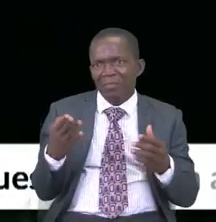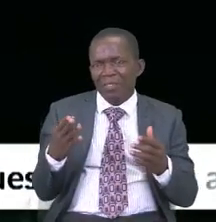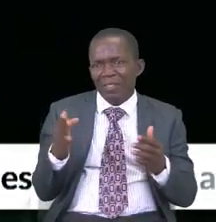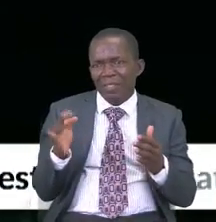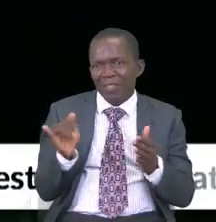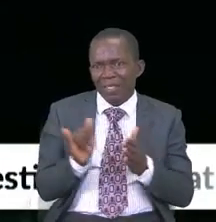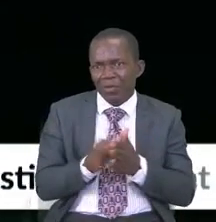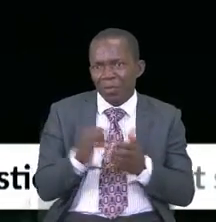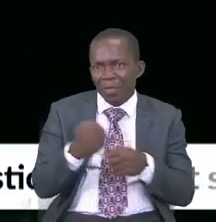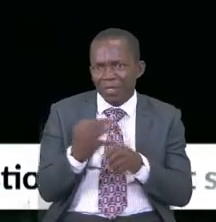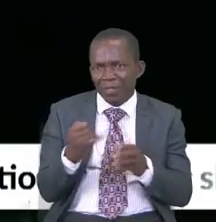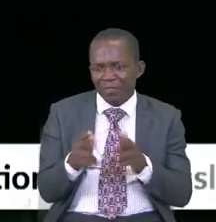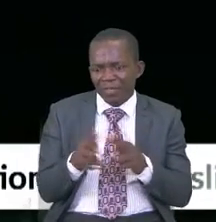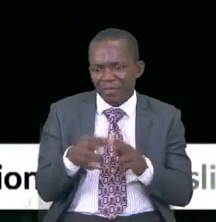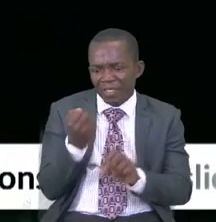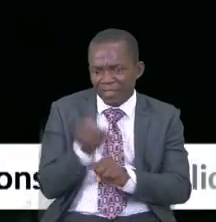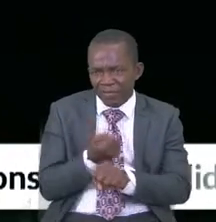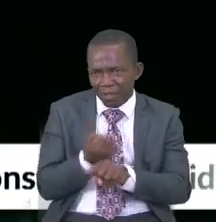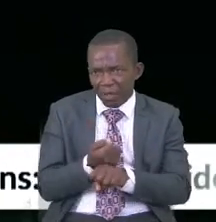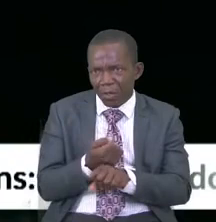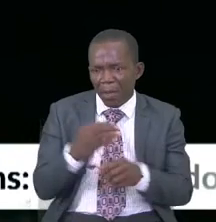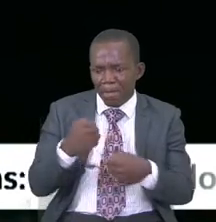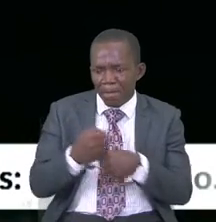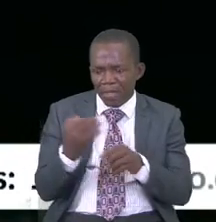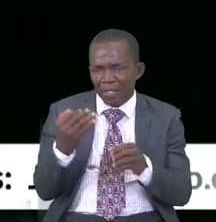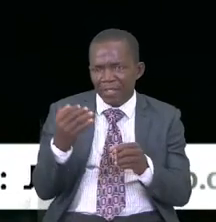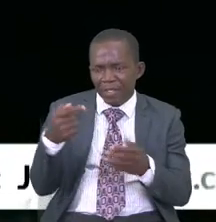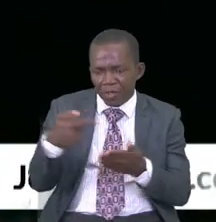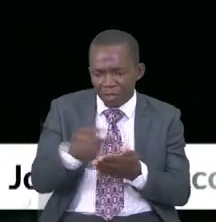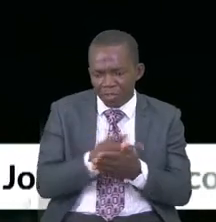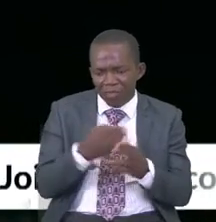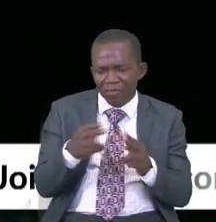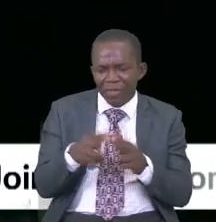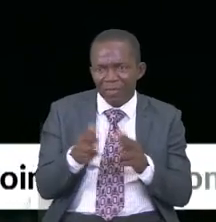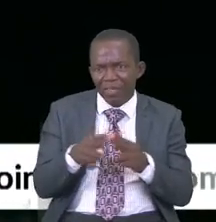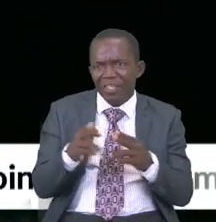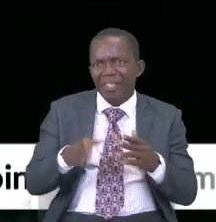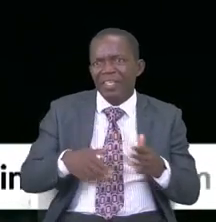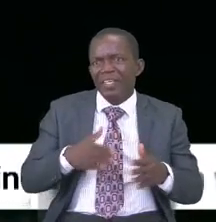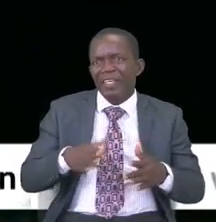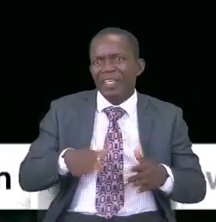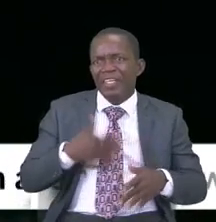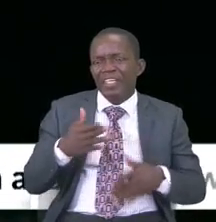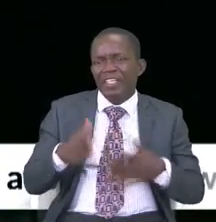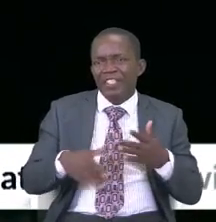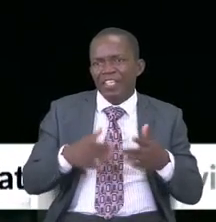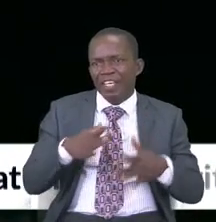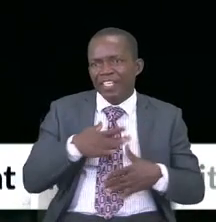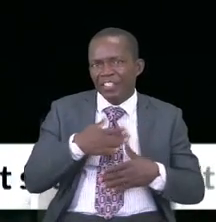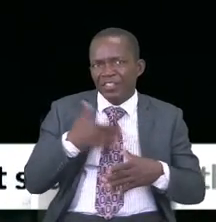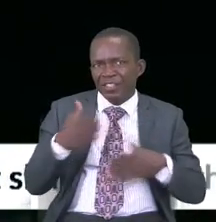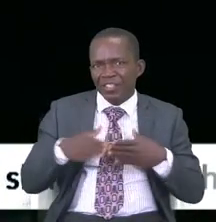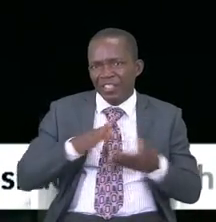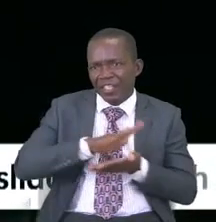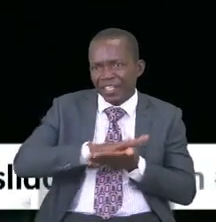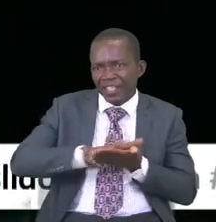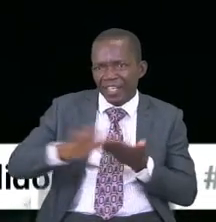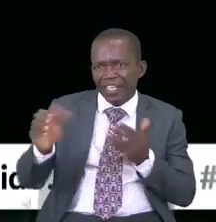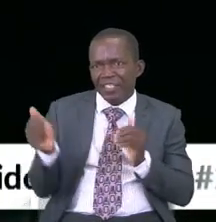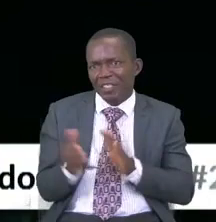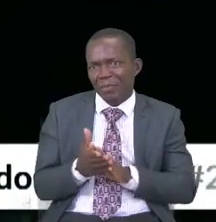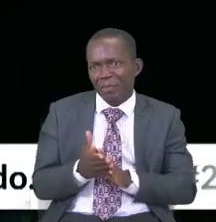So we make the gospel palatable. Communicate, don't castigate. Number two, communicate,